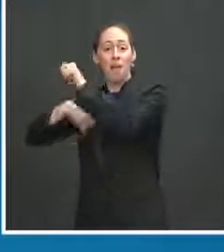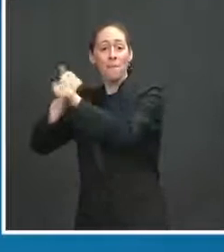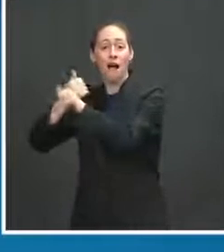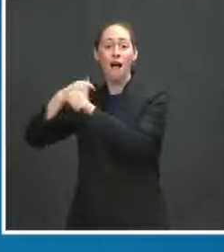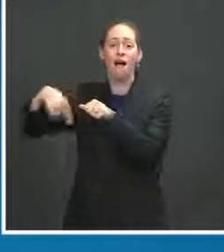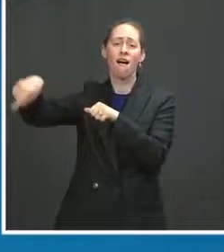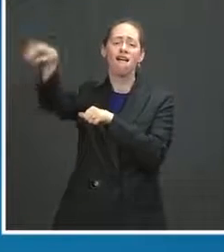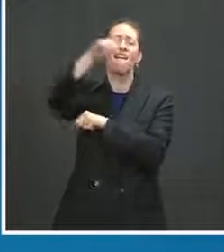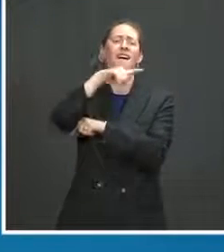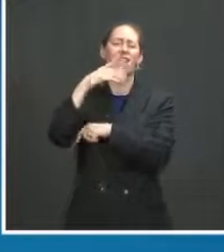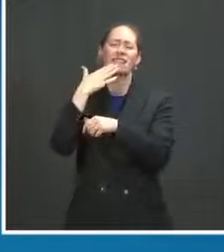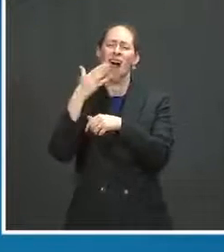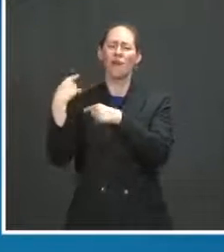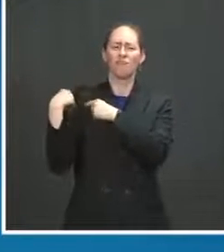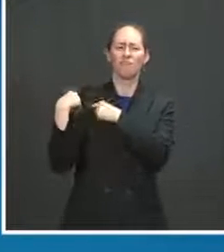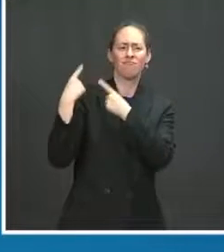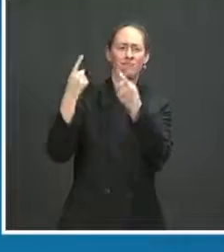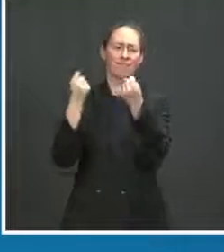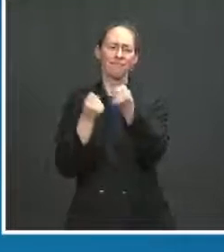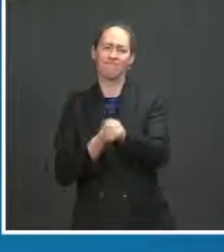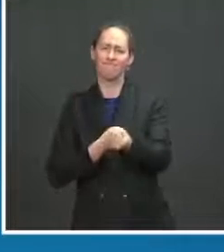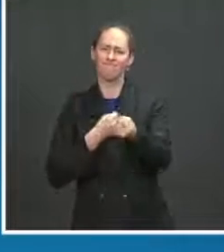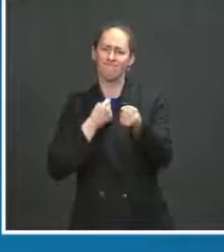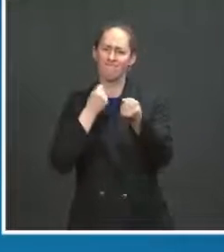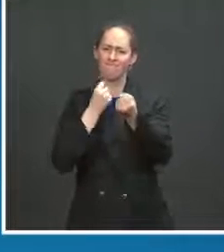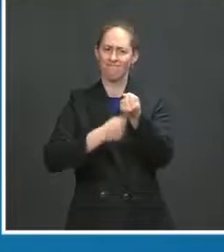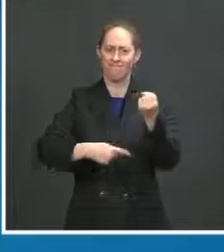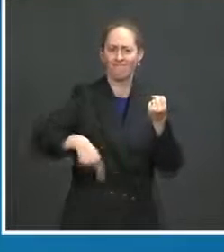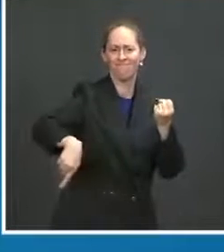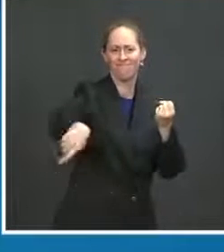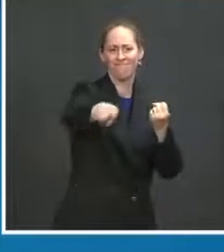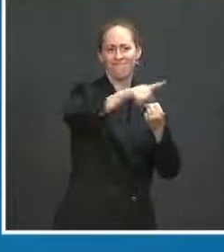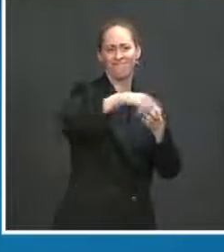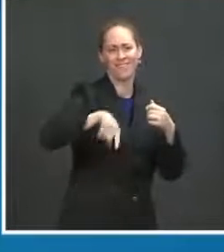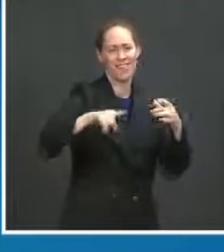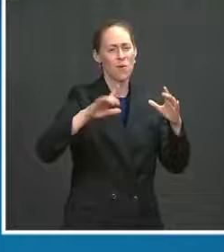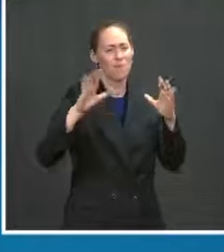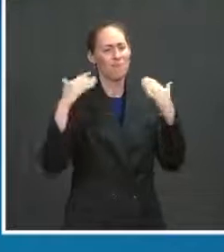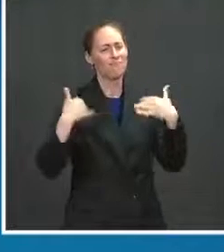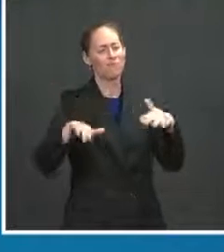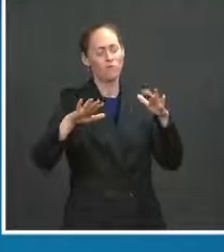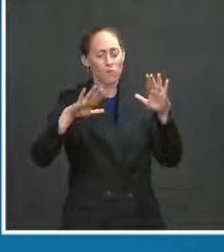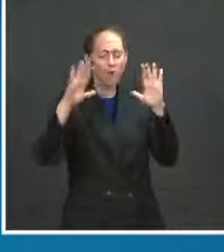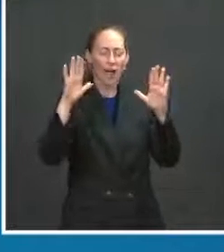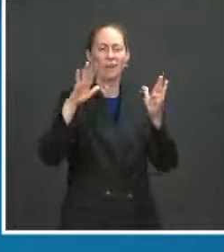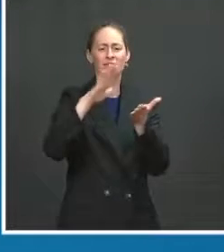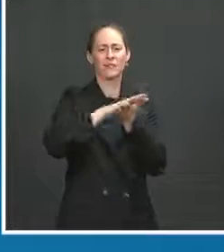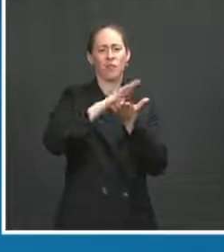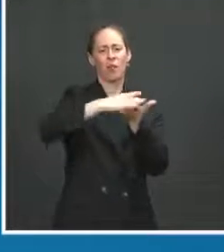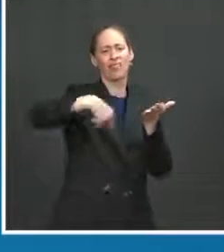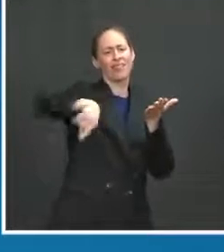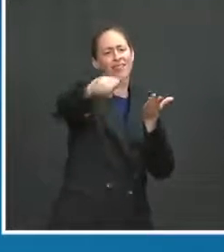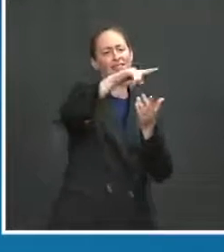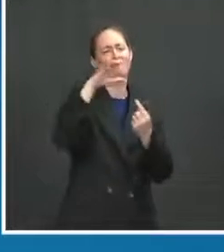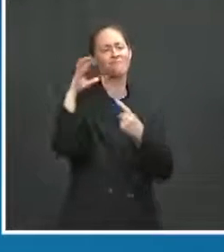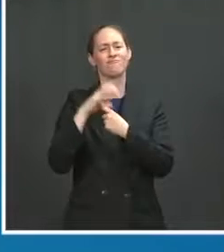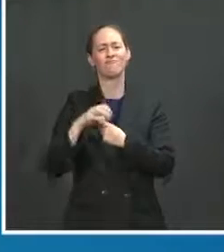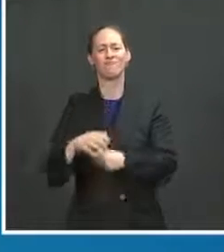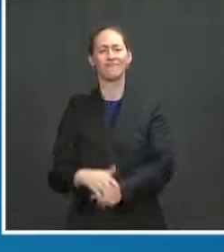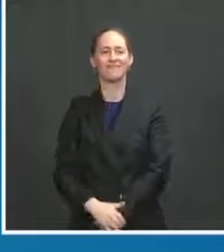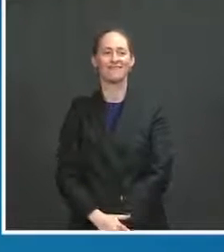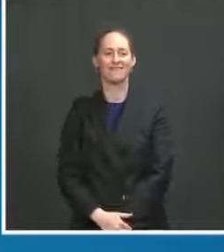these years to this great institution. And to my military aide, Lieutenant